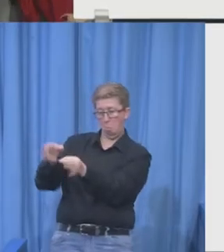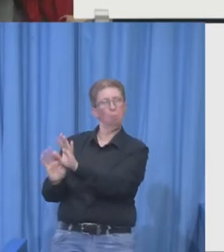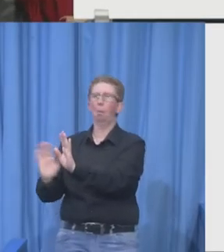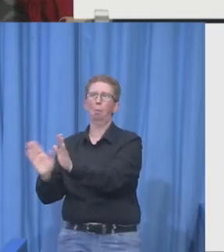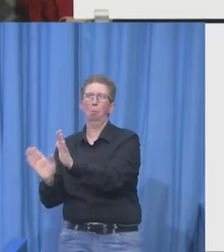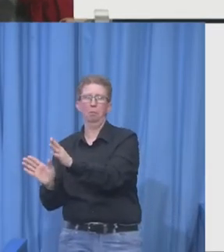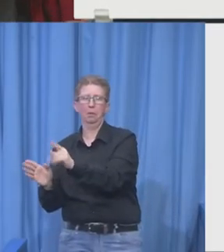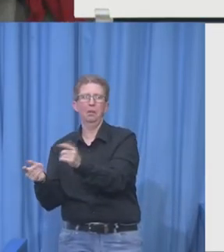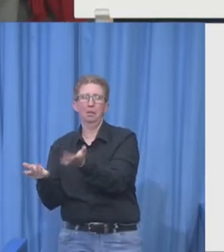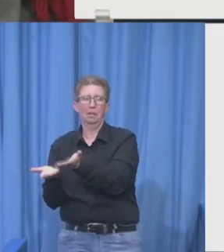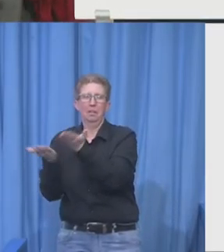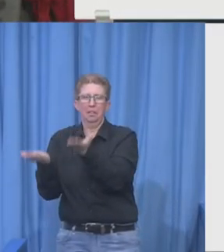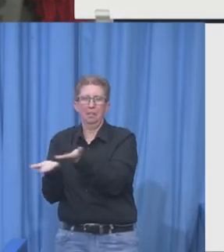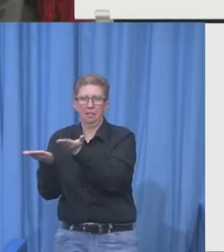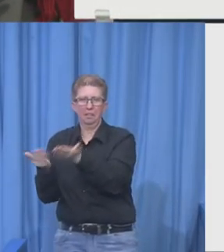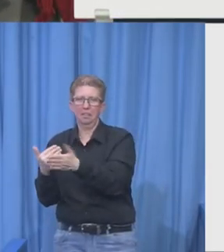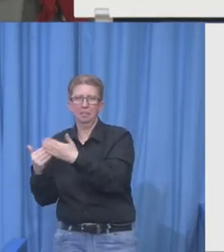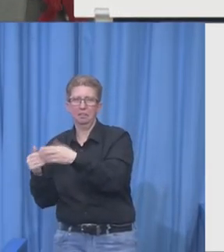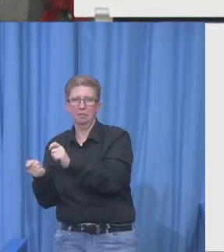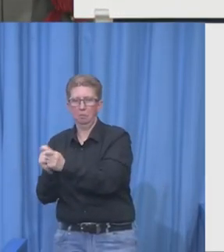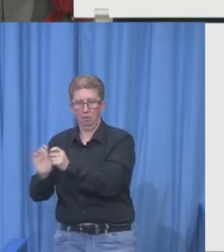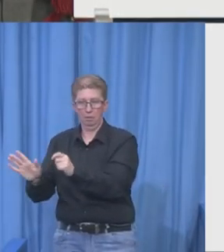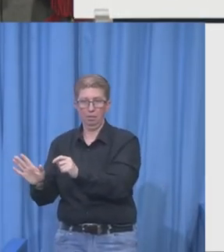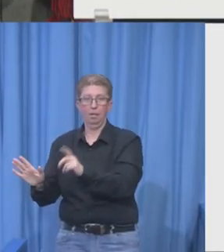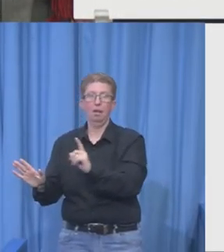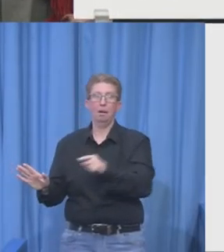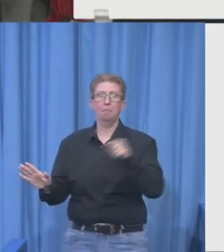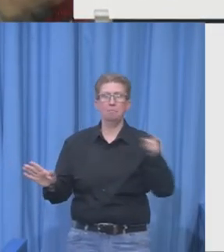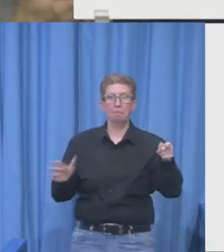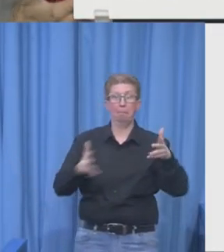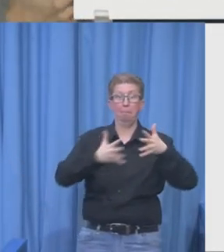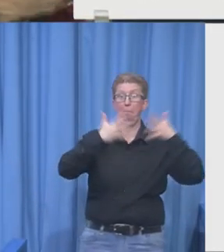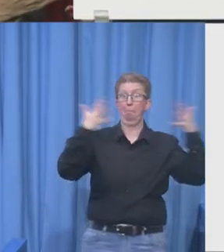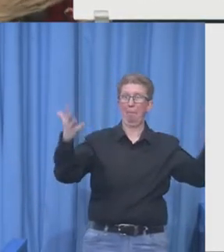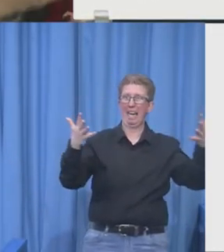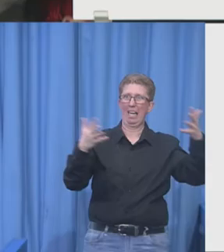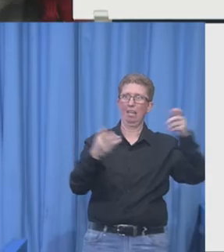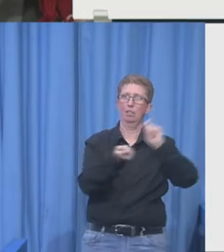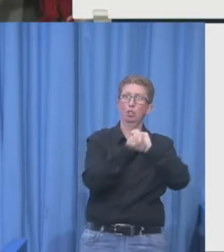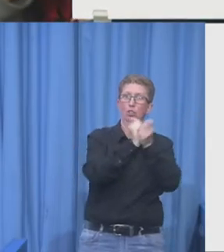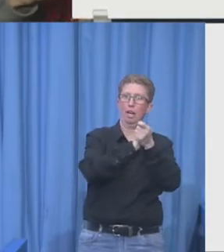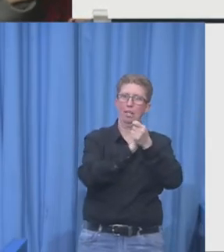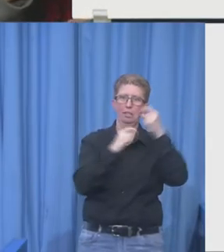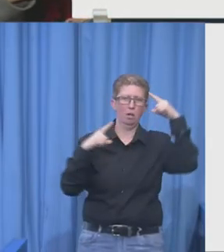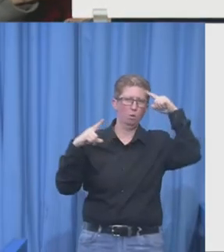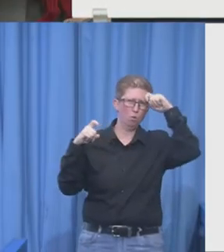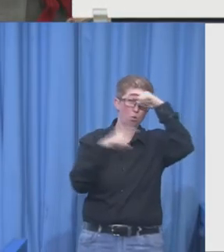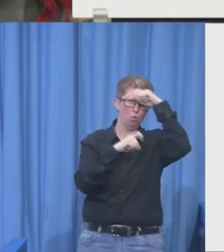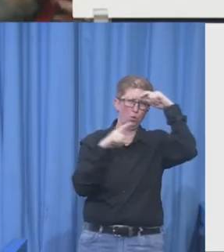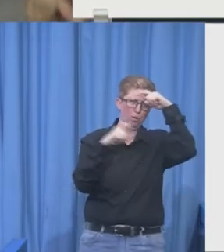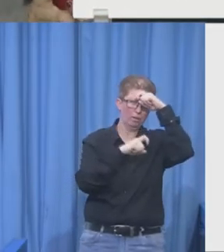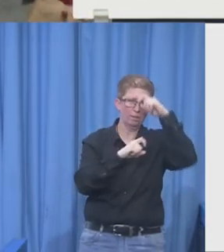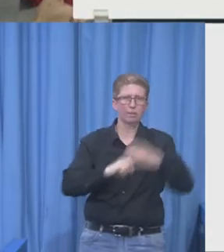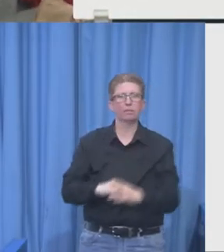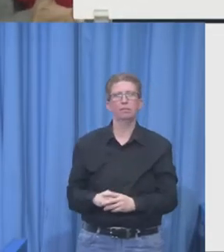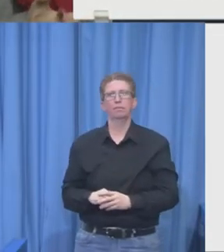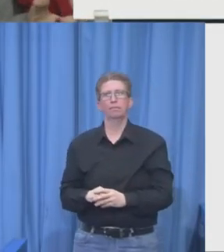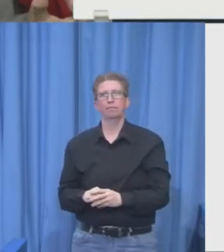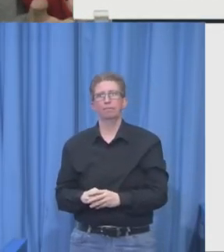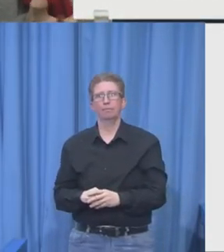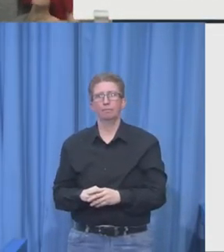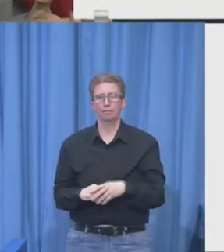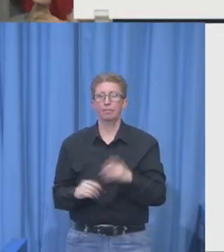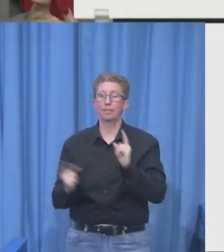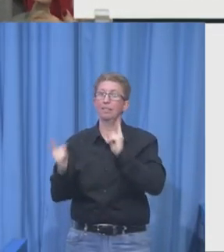incorporating empowerment, agency, going about in life without shame and humiliation and so on, and going beyond the